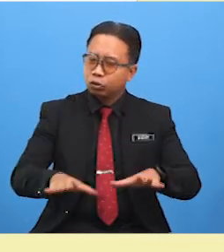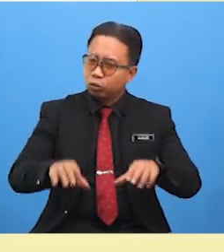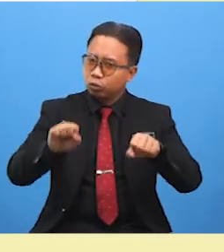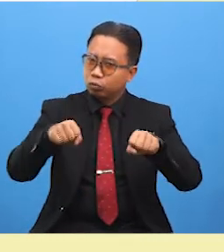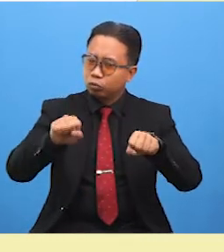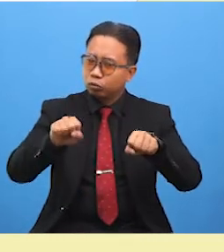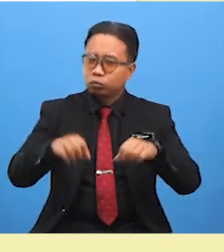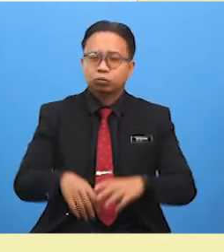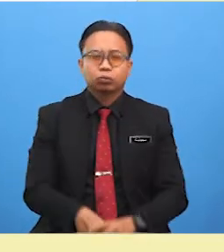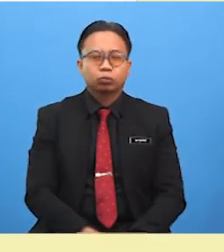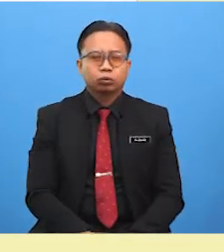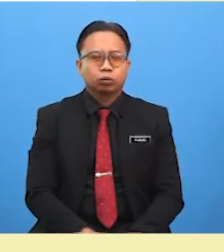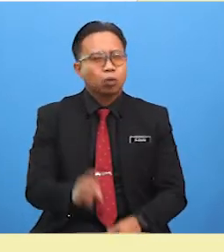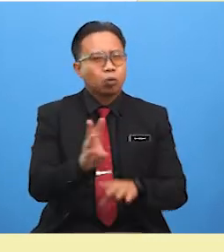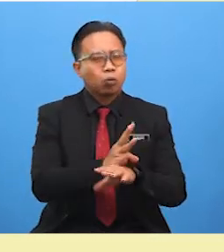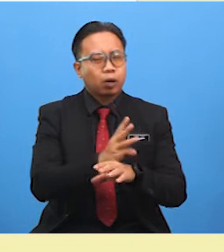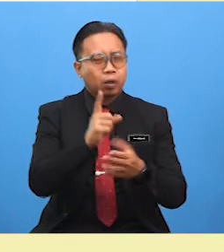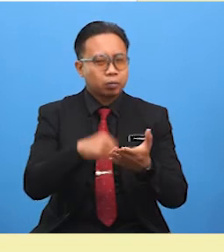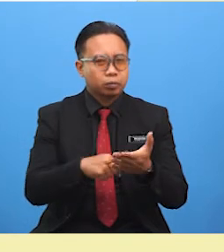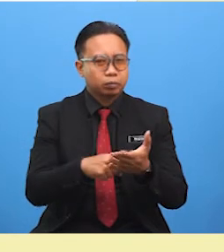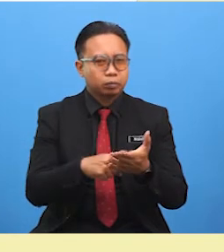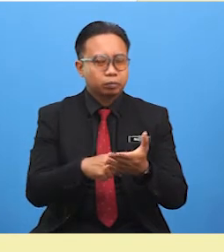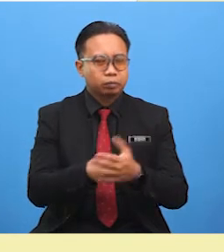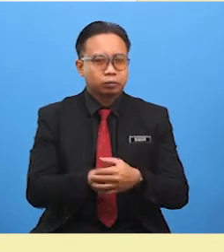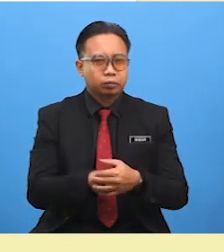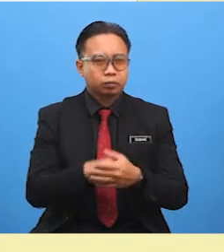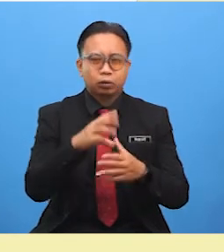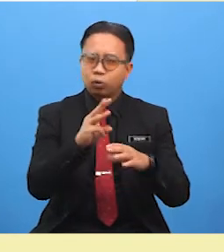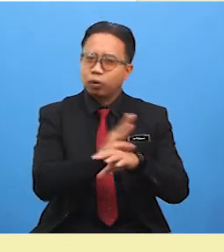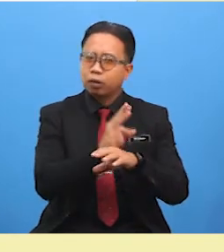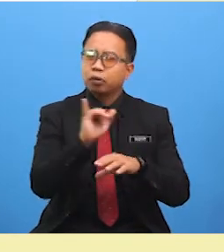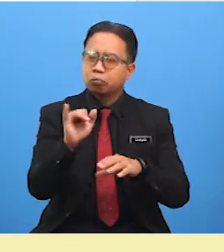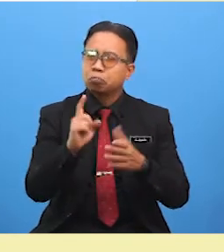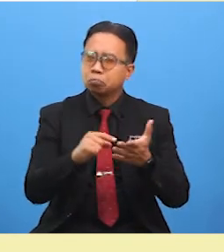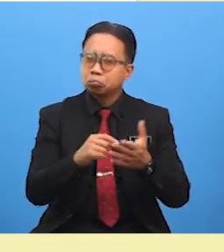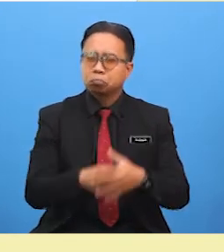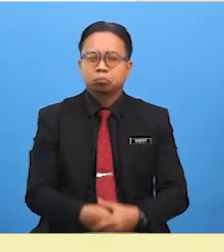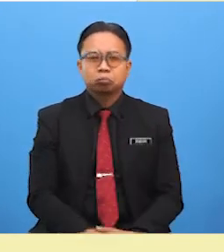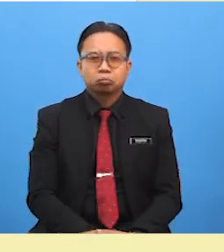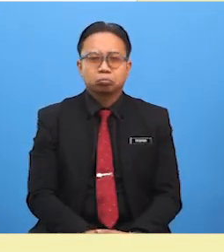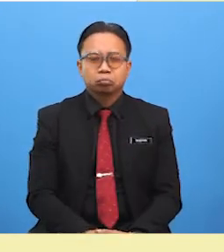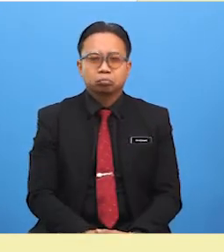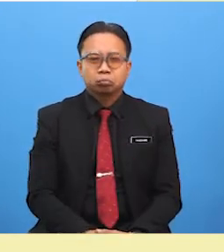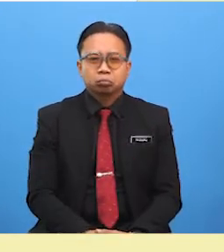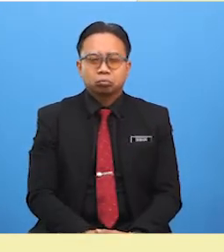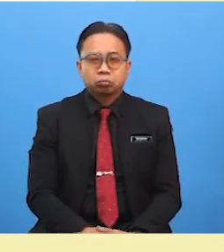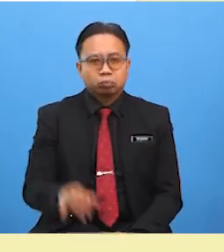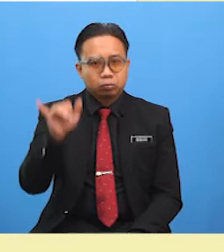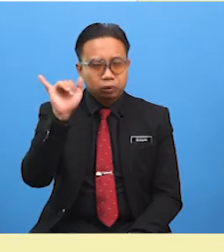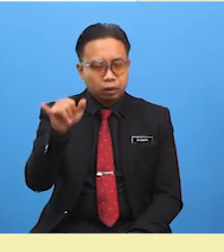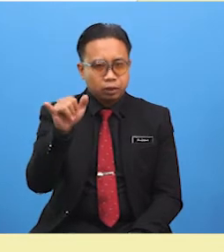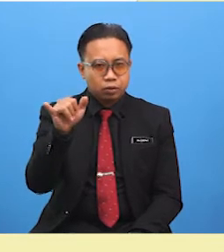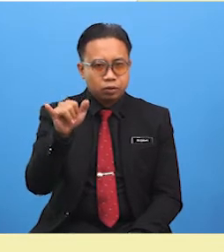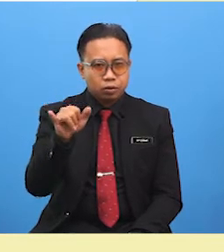now? Would they wear what you are wearing? Could they just wear the track pants? Yes, of course they would wear warm clothes, not like the ones we are wearing